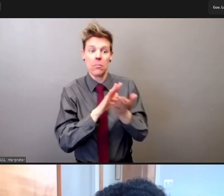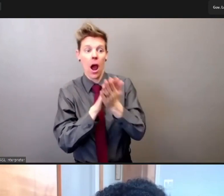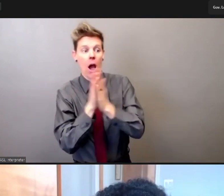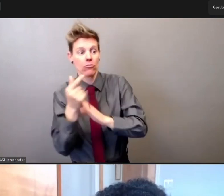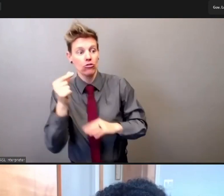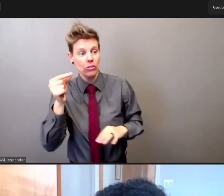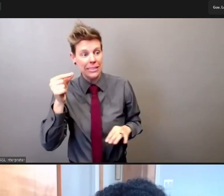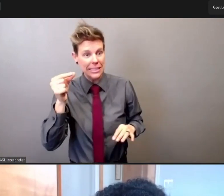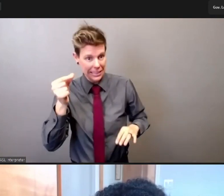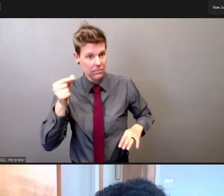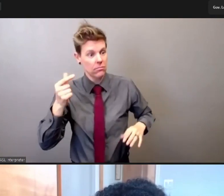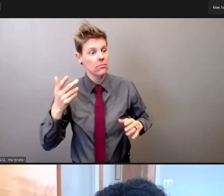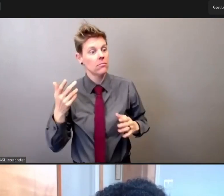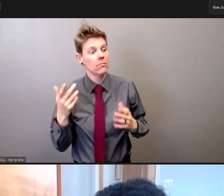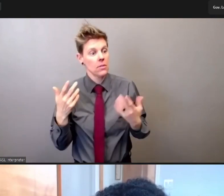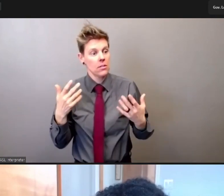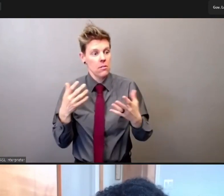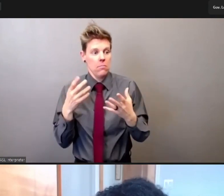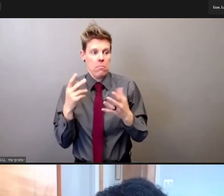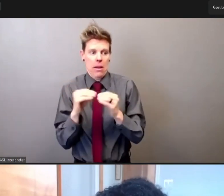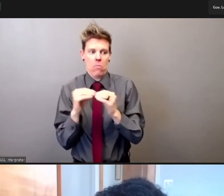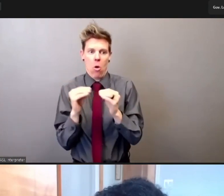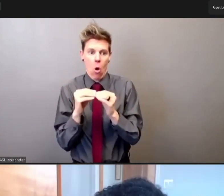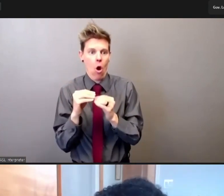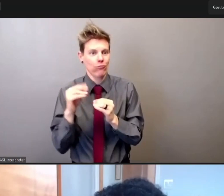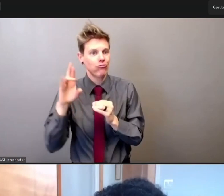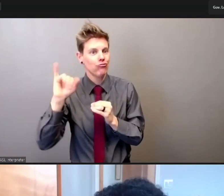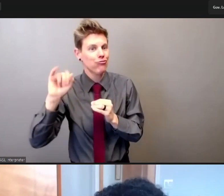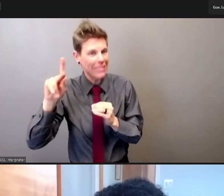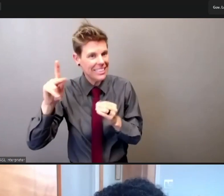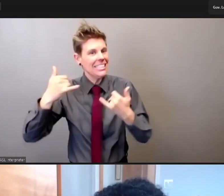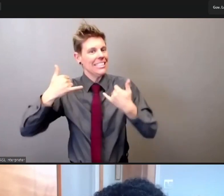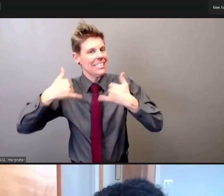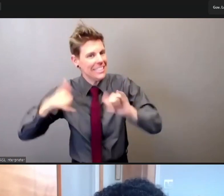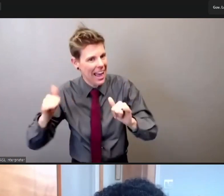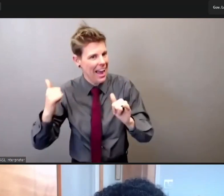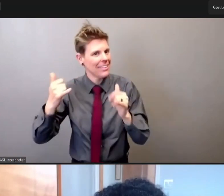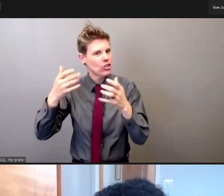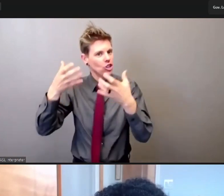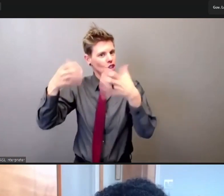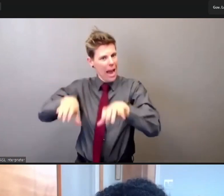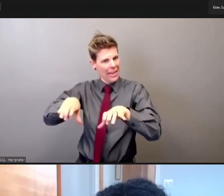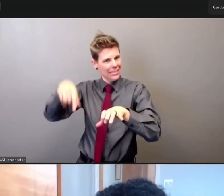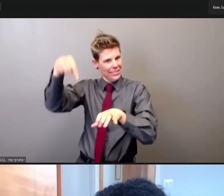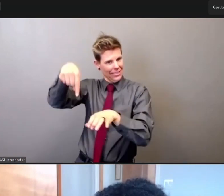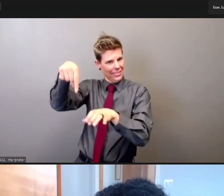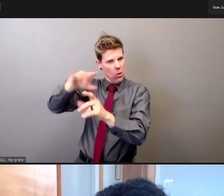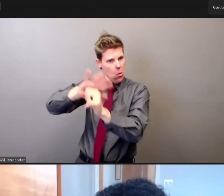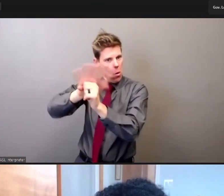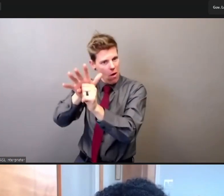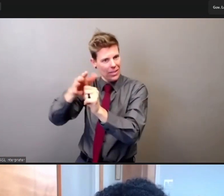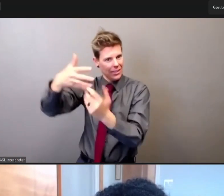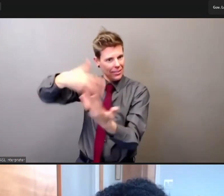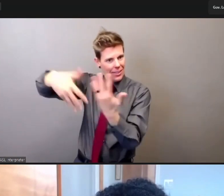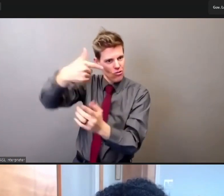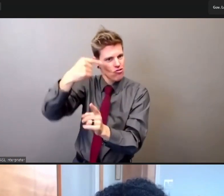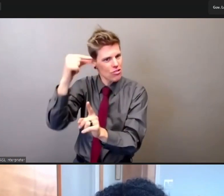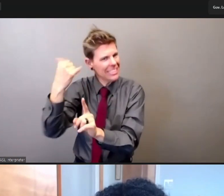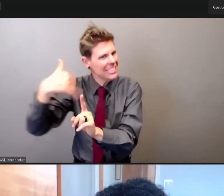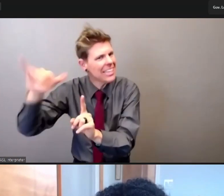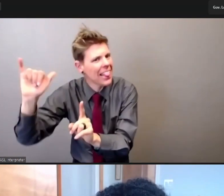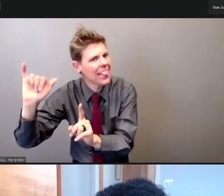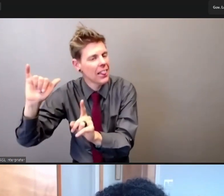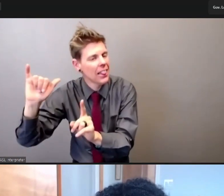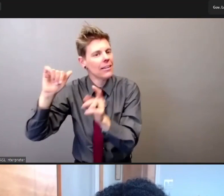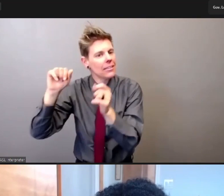then when we do that, we all know that that has a benefit to both the economy, workers, income,